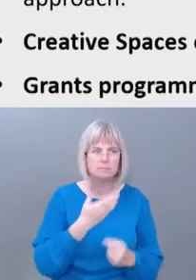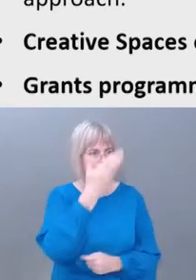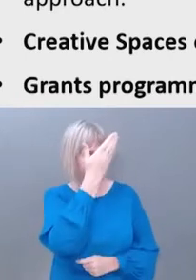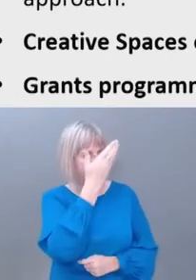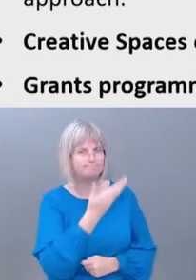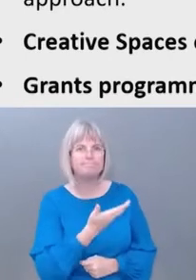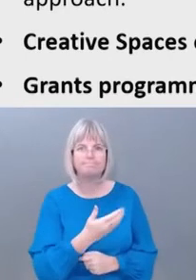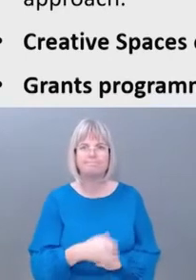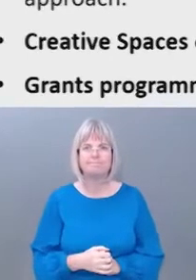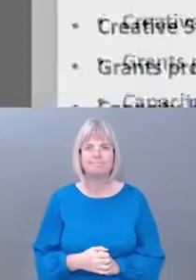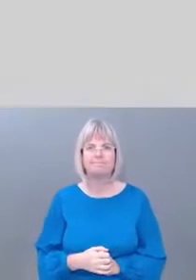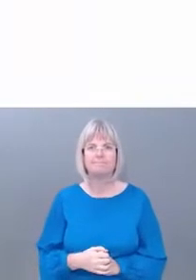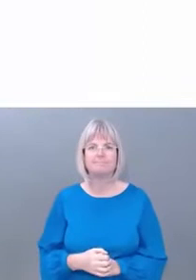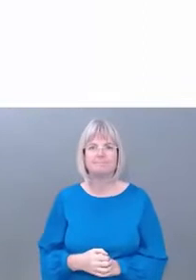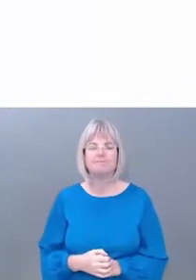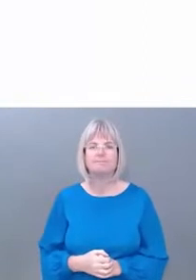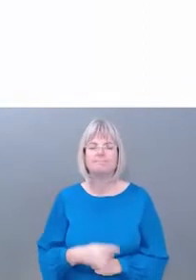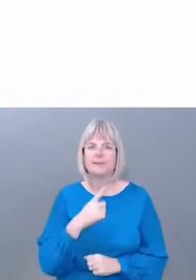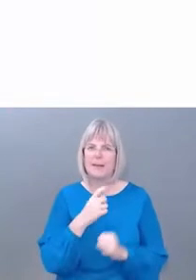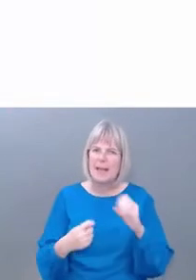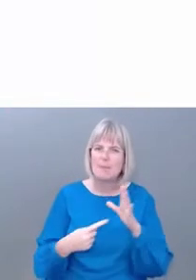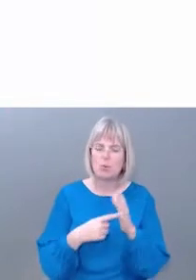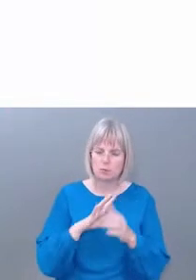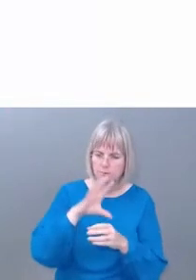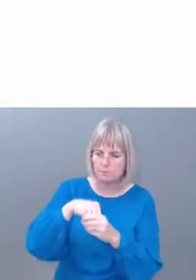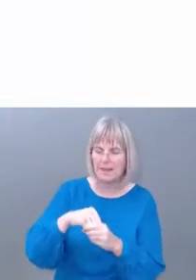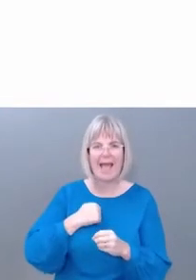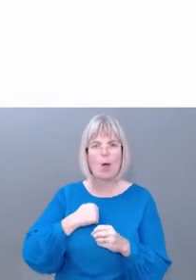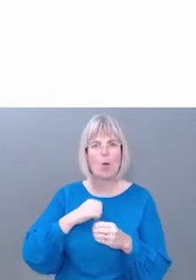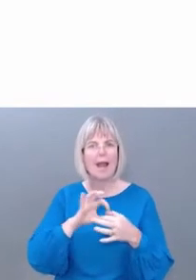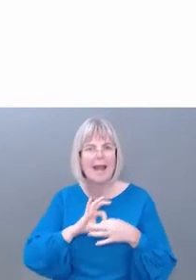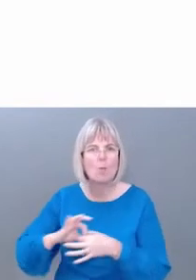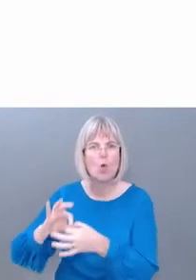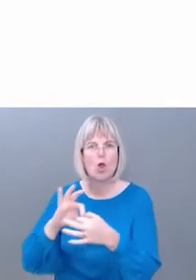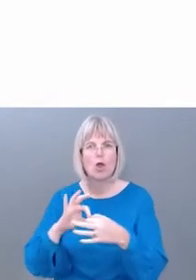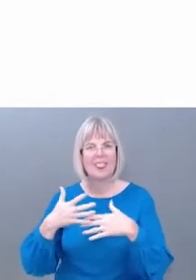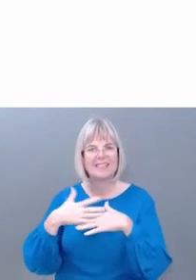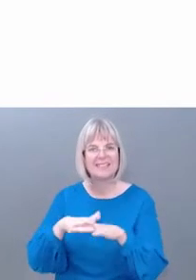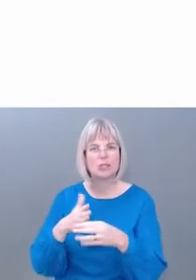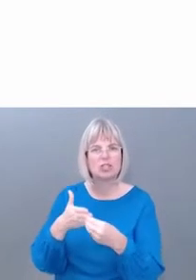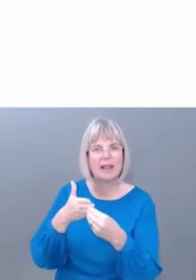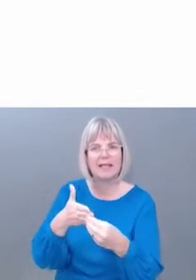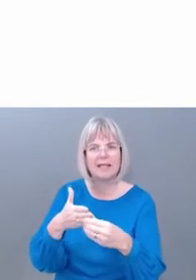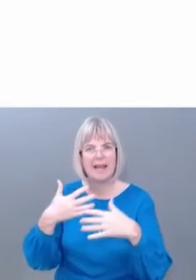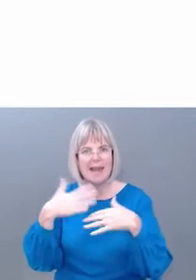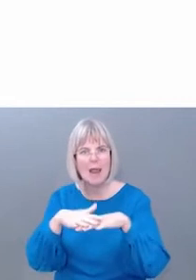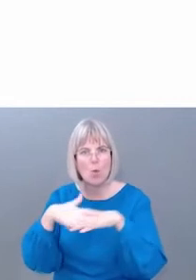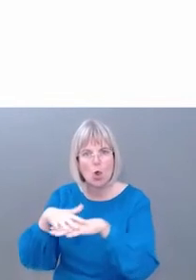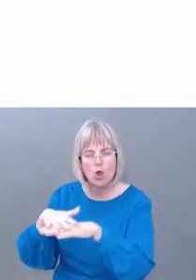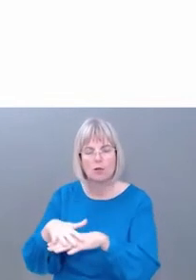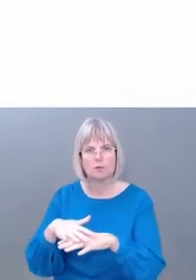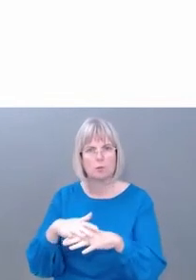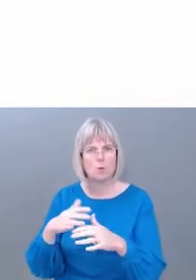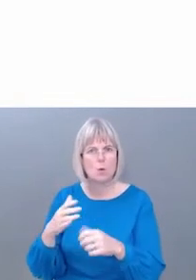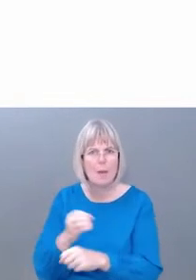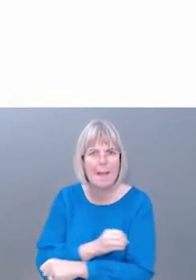is our network. The Synergy Leads network aims to energise and enable people to make changes within their